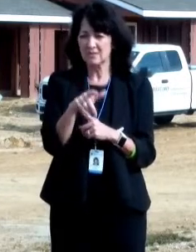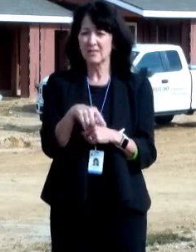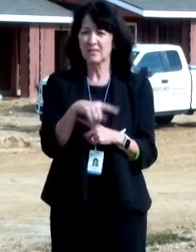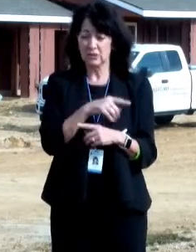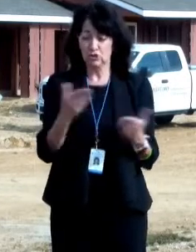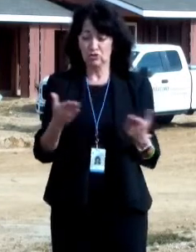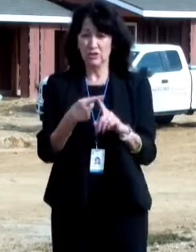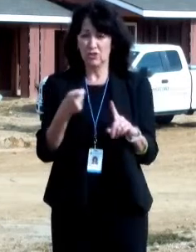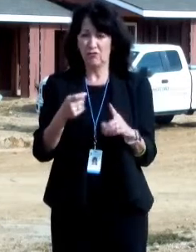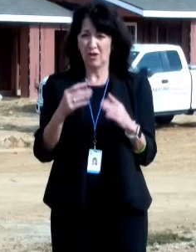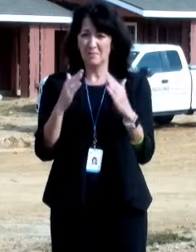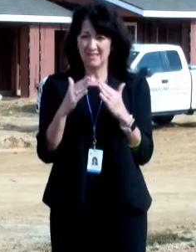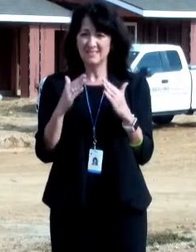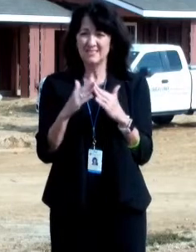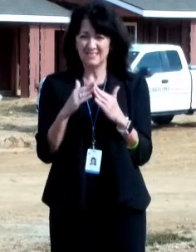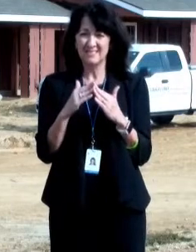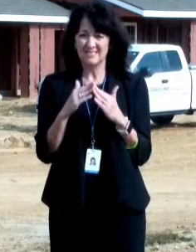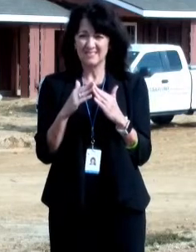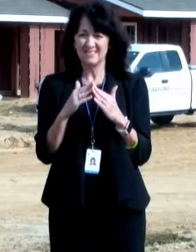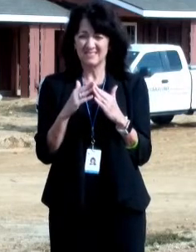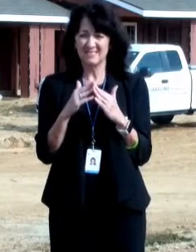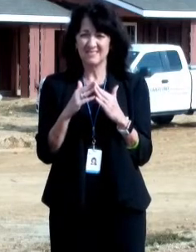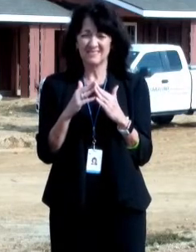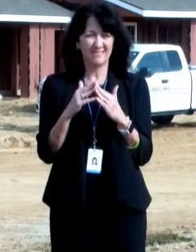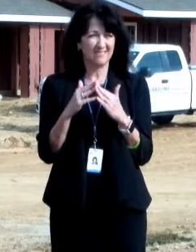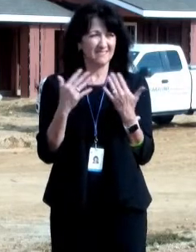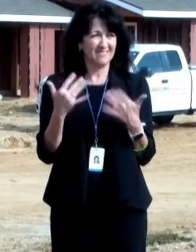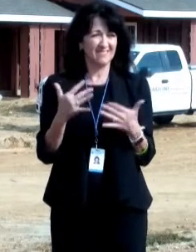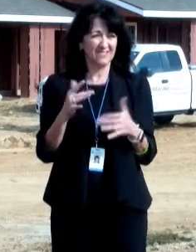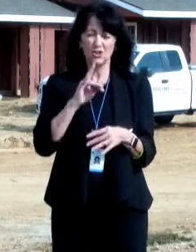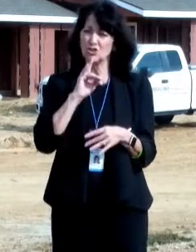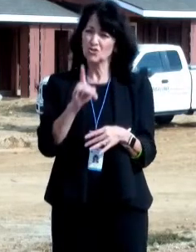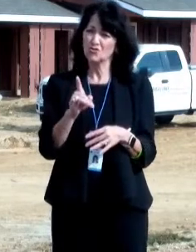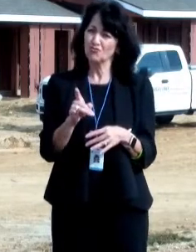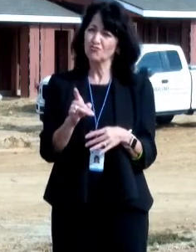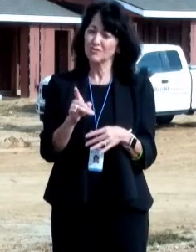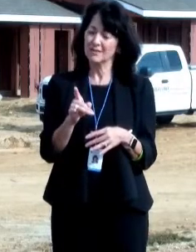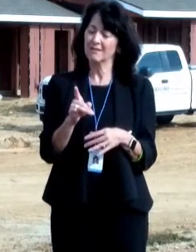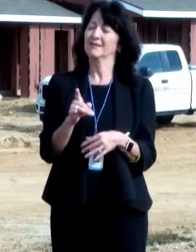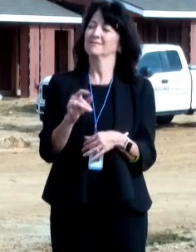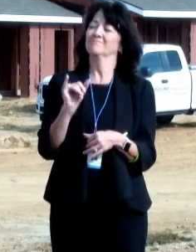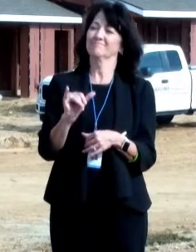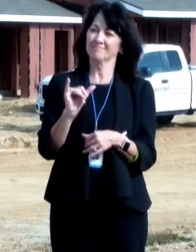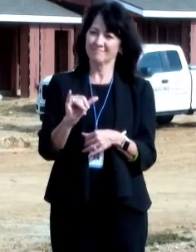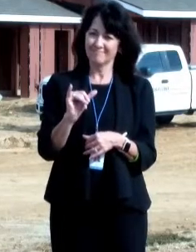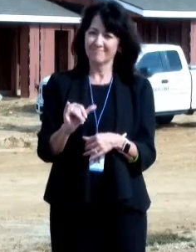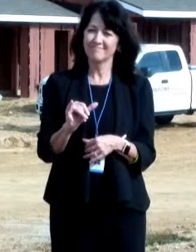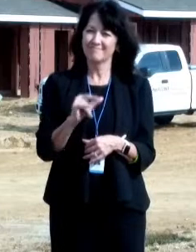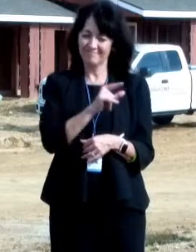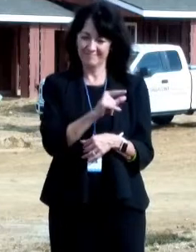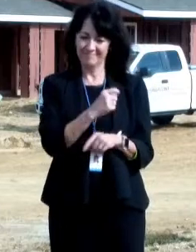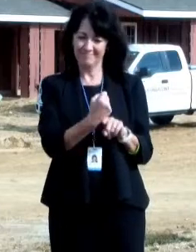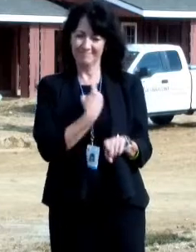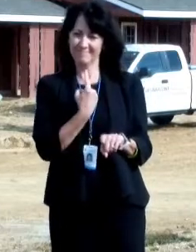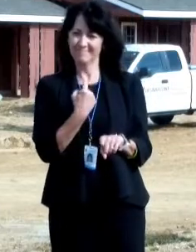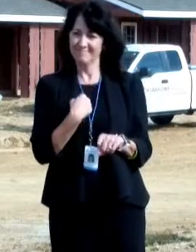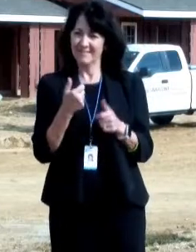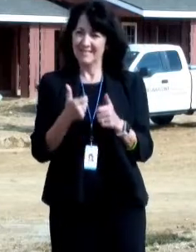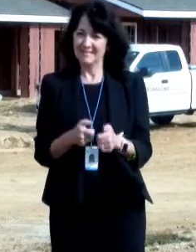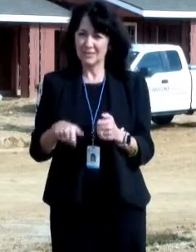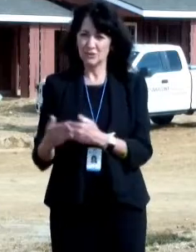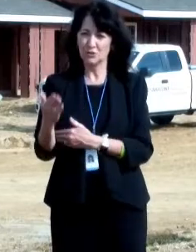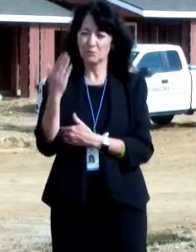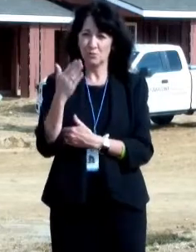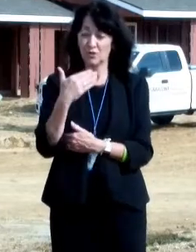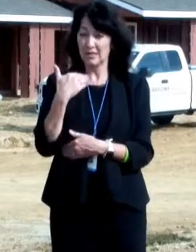from the city. It is so incredibly ironic that she texted me this morning. And she had some good news.